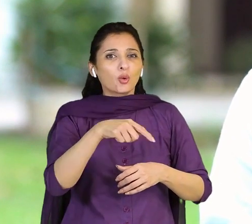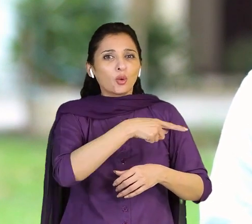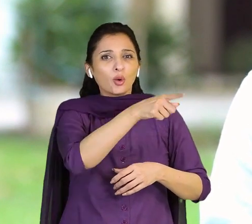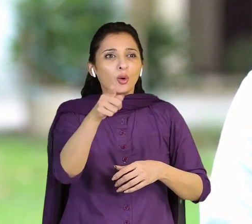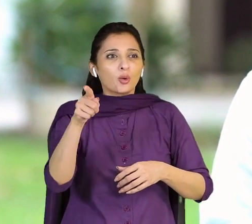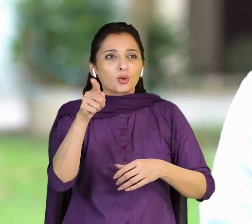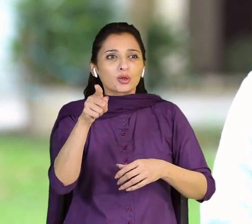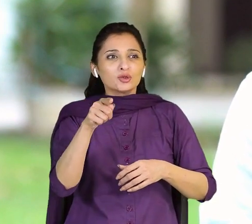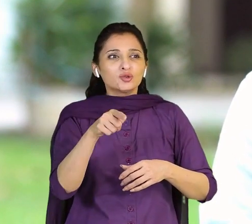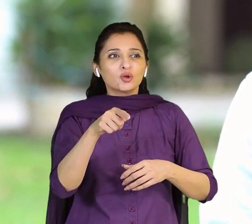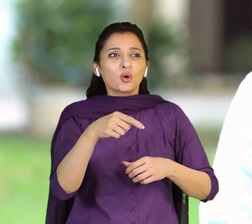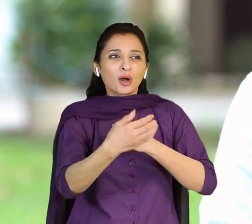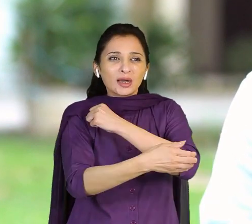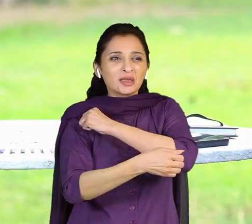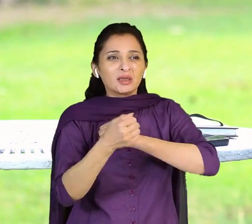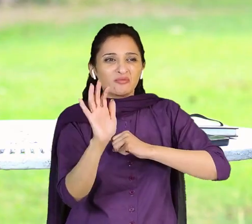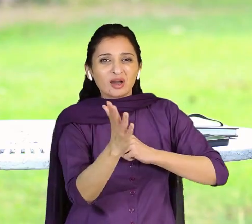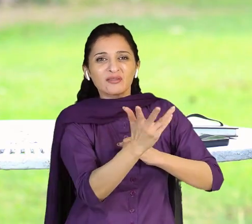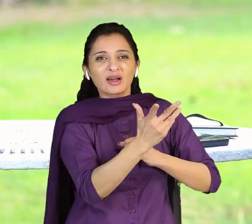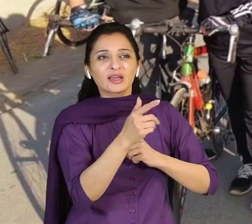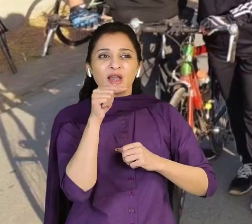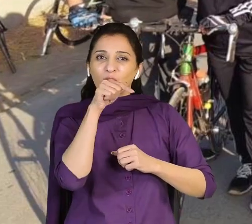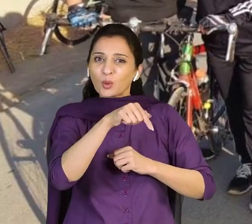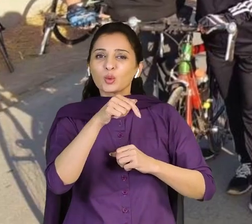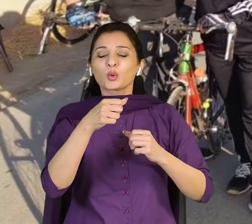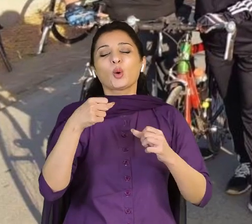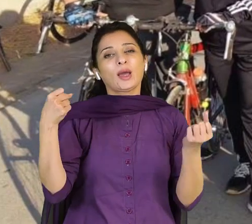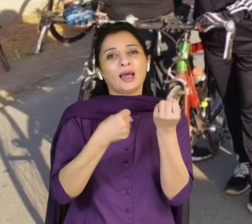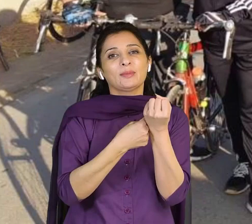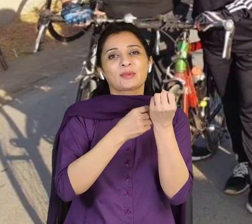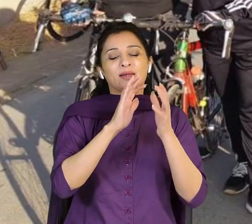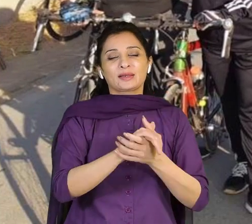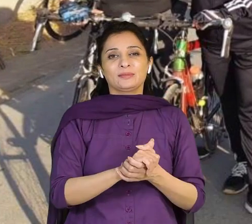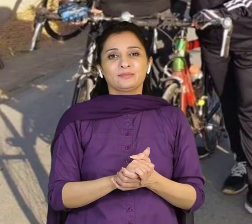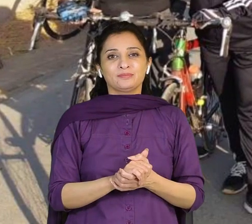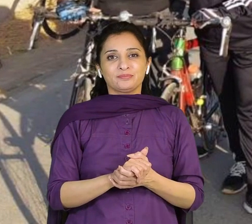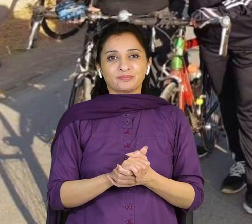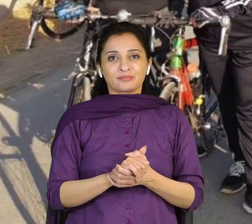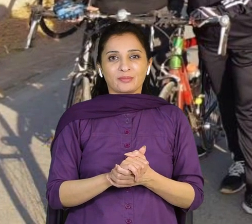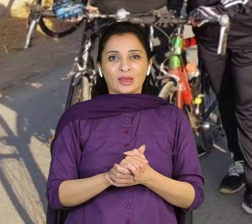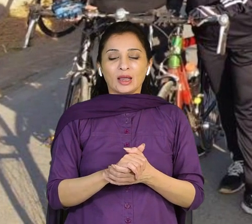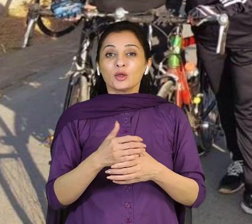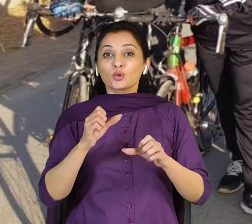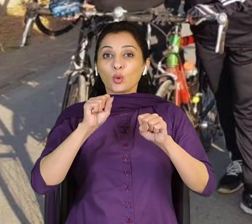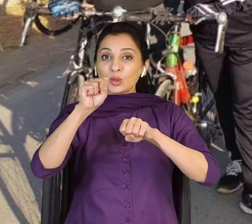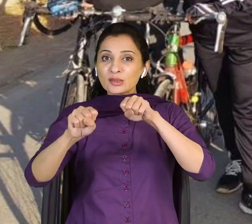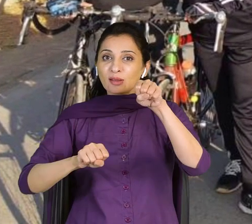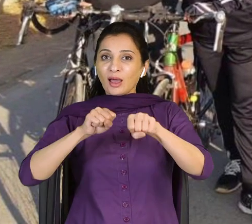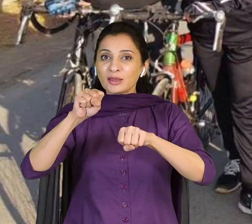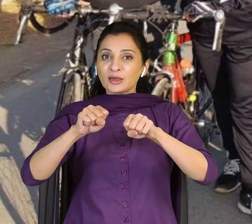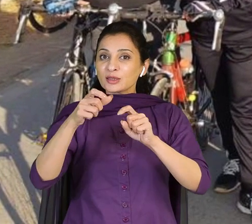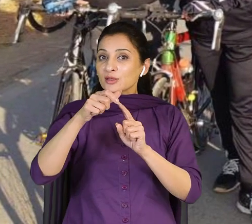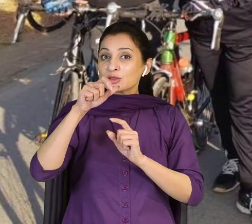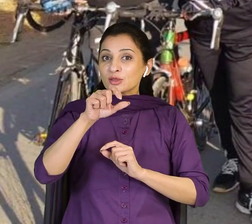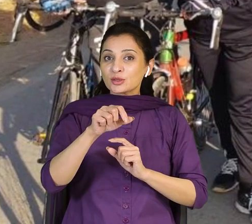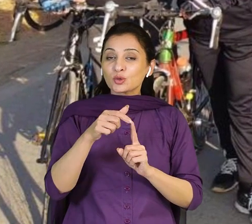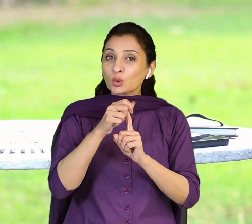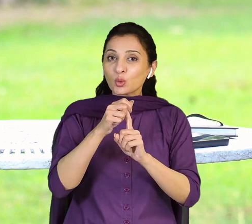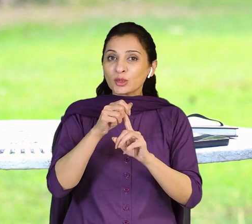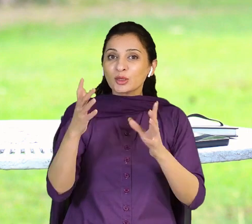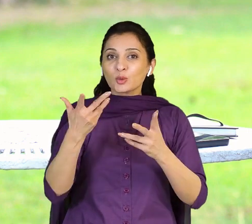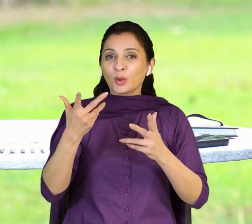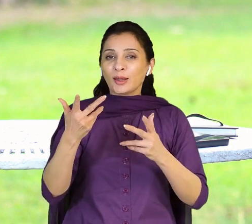have their words said upon. So many would ask, why cycling? There are a lot of reasons why cycling